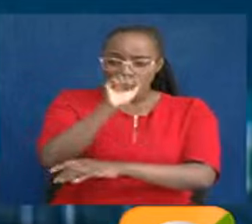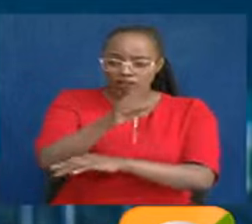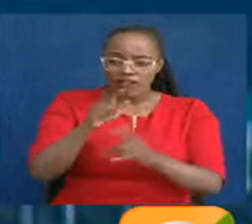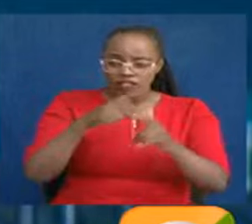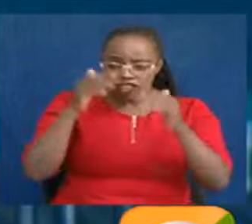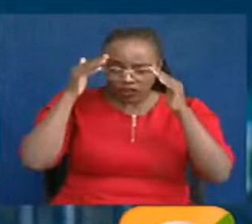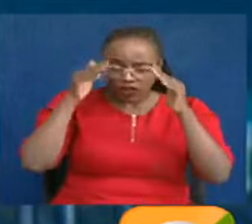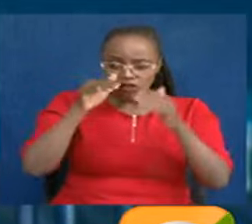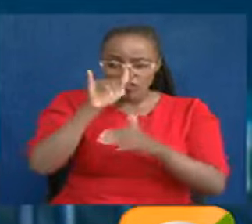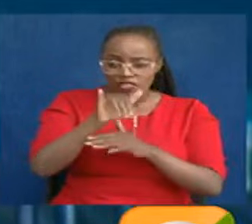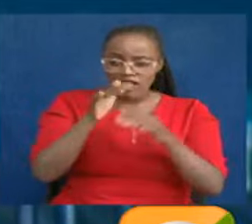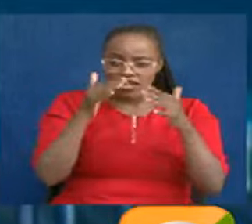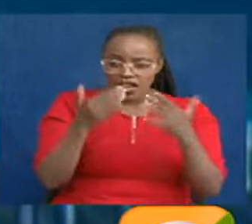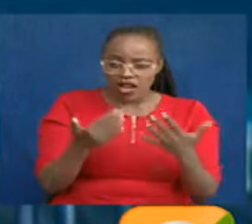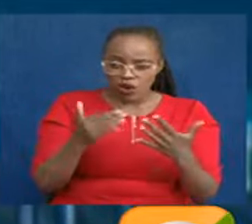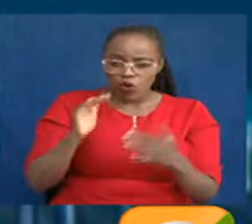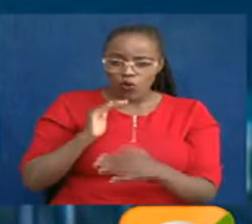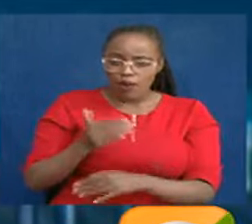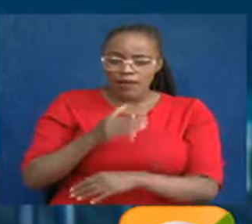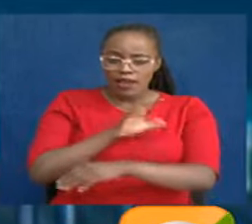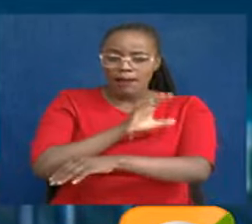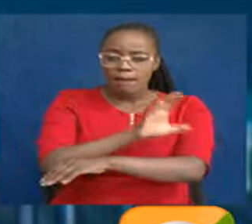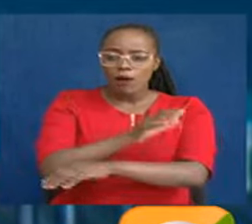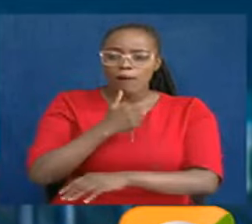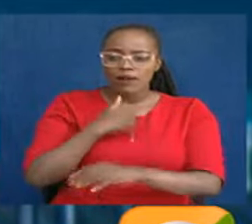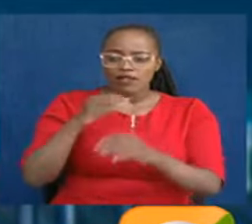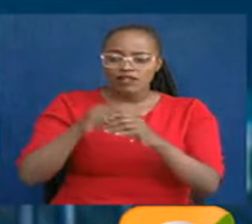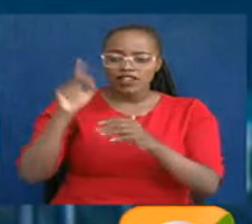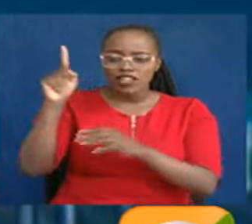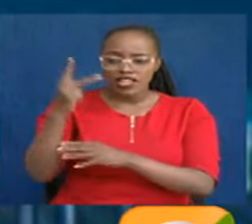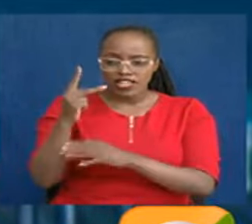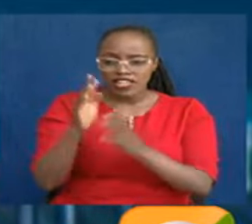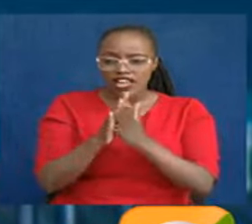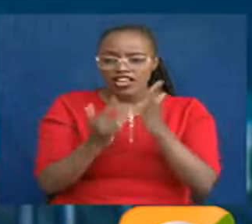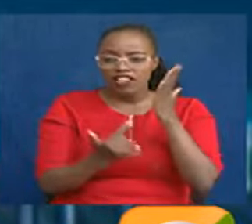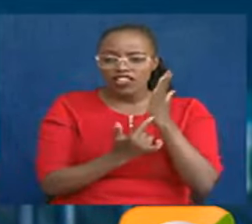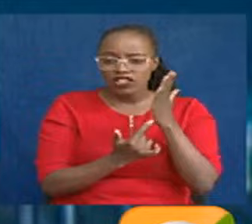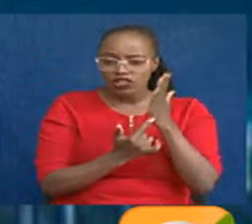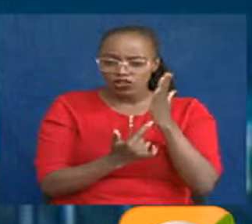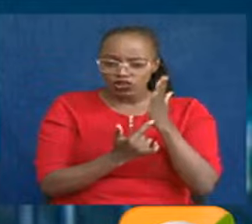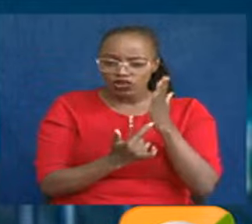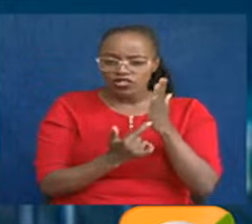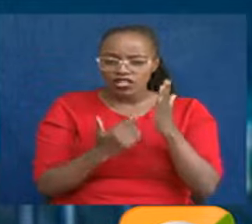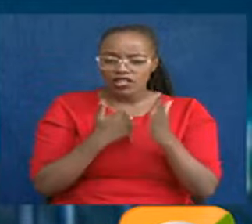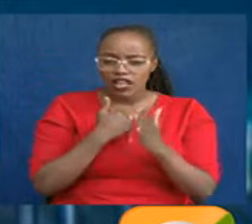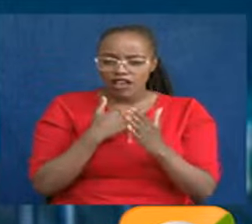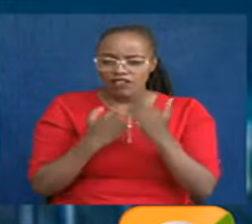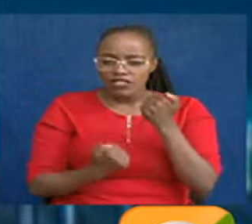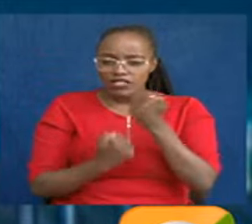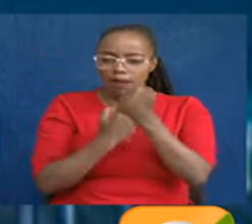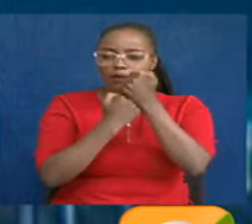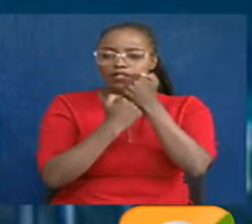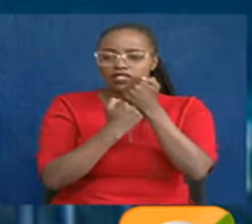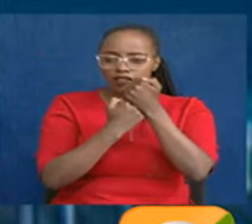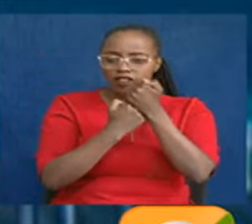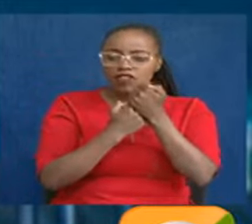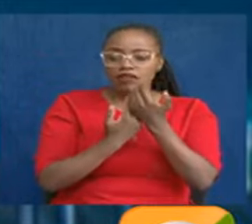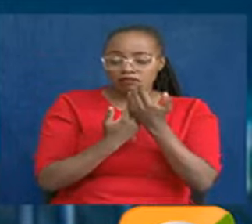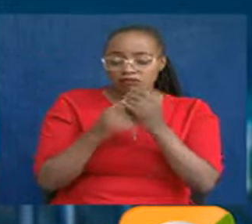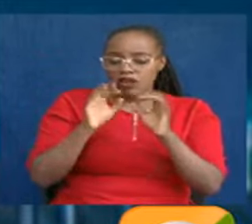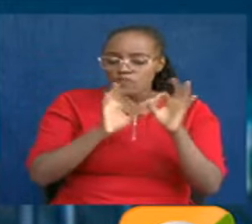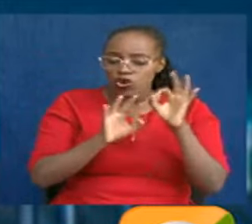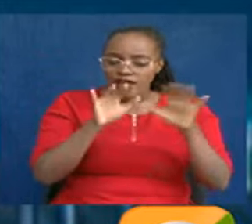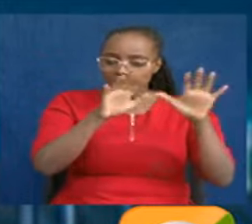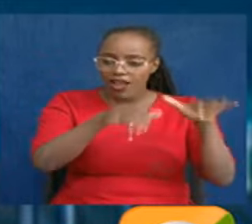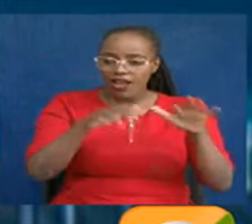at that, how we can bring forward in Kenya this technology across supporting the modern agriculture,